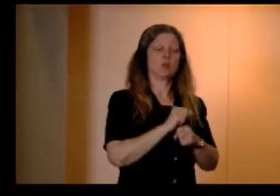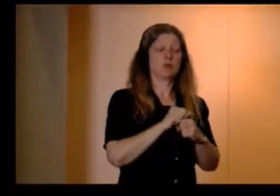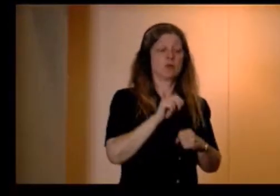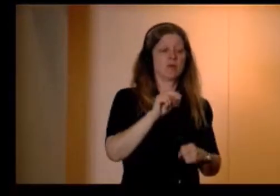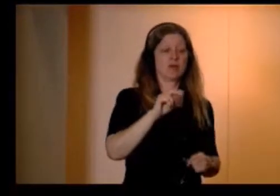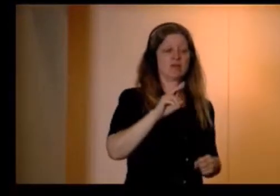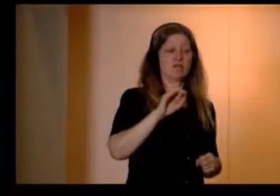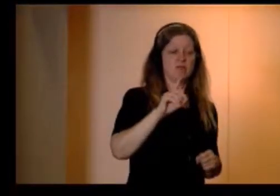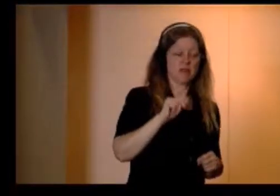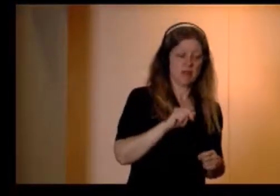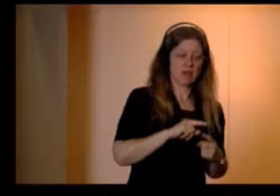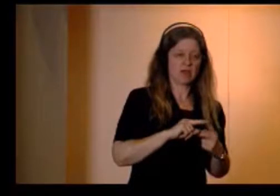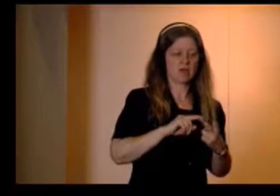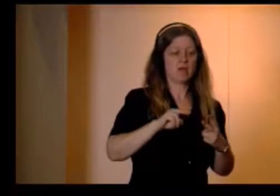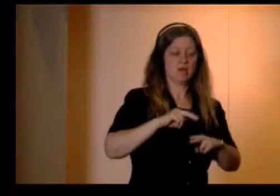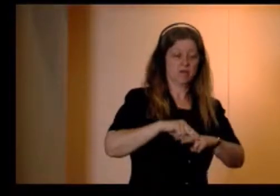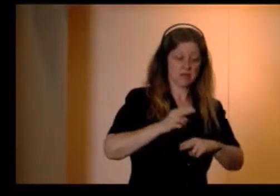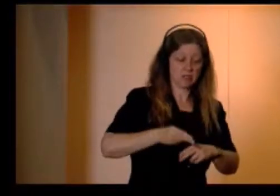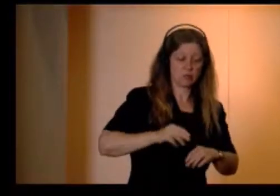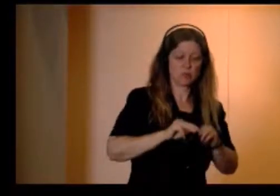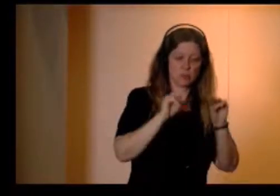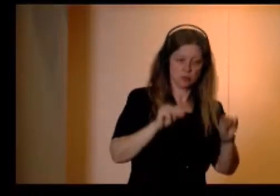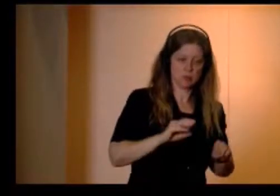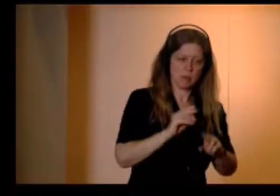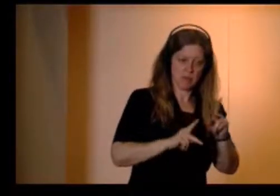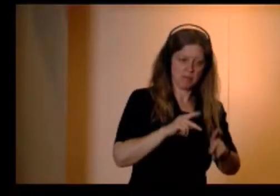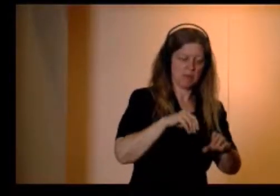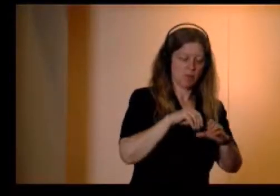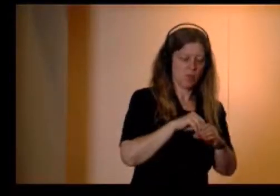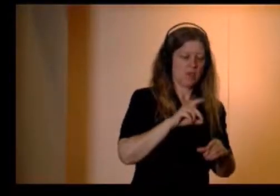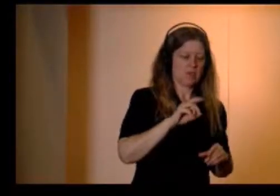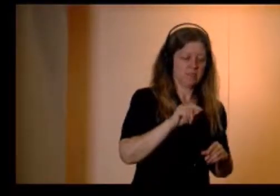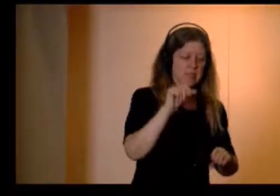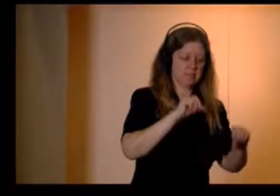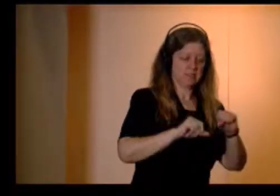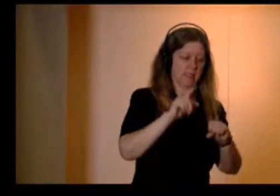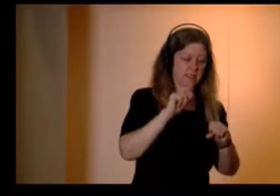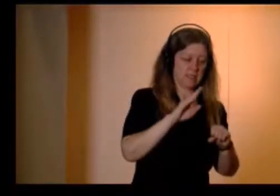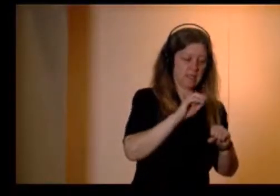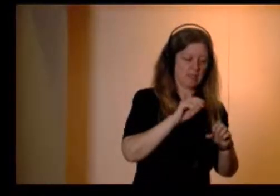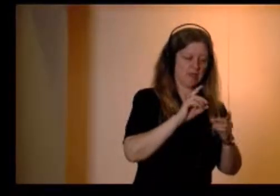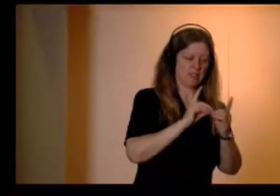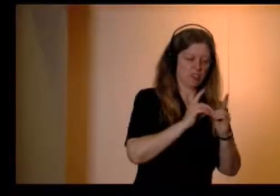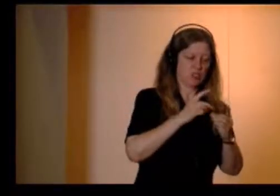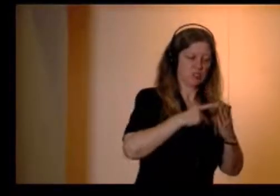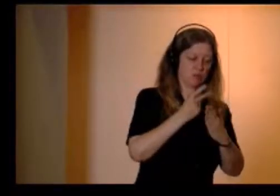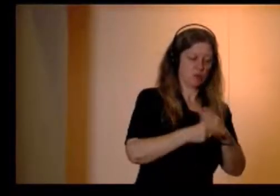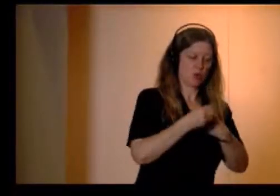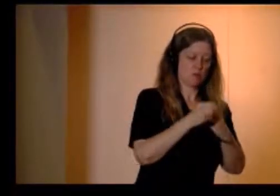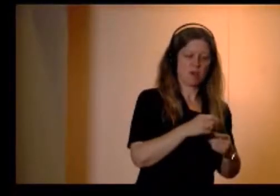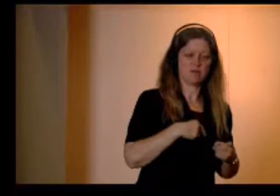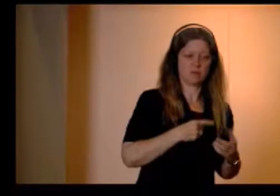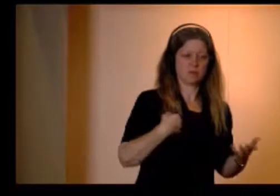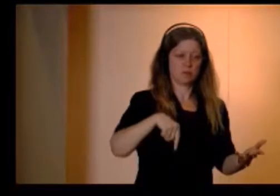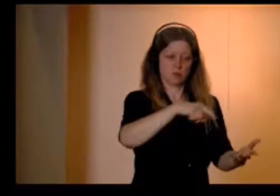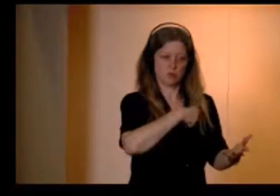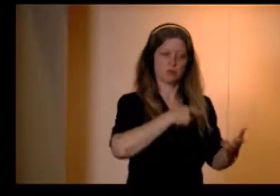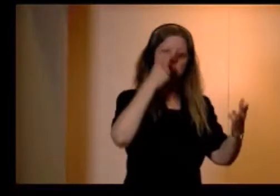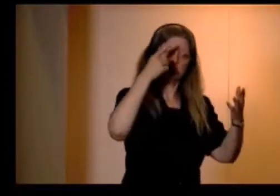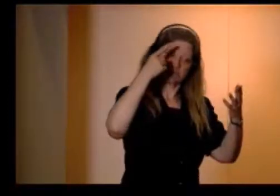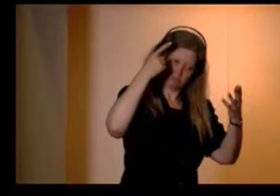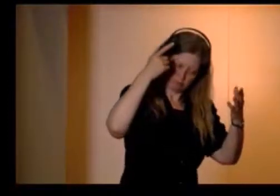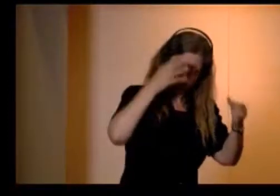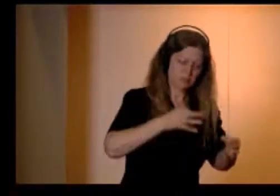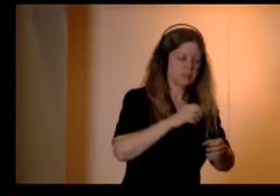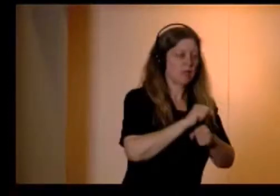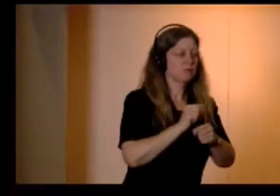Museum and the folks at the Digitization Program Office and the Data Science Lab to try and bring some deep learning techniques and see what we could learn about some of the collections